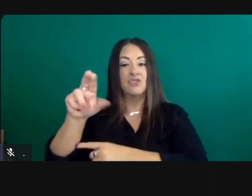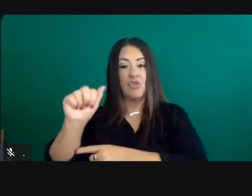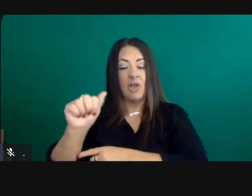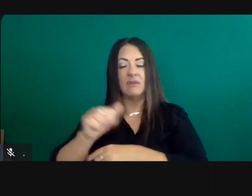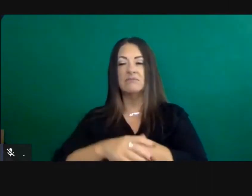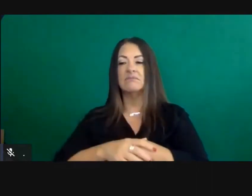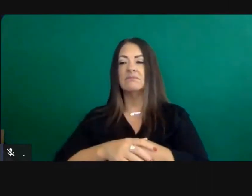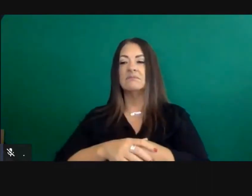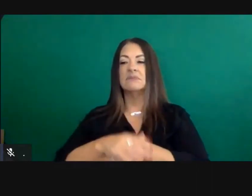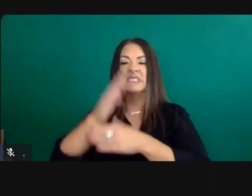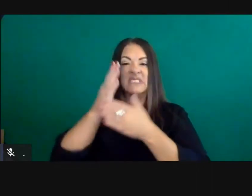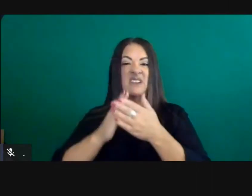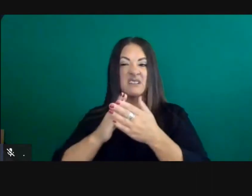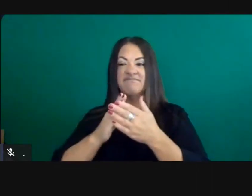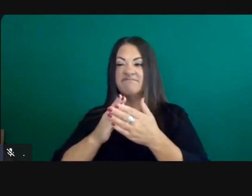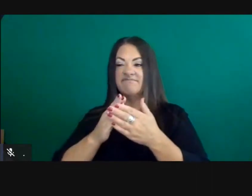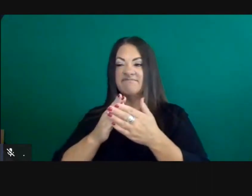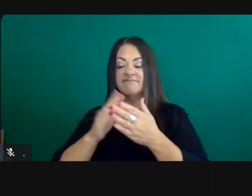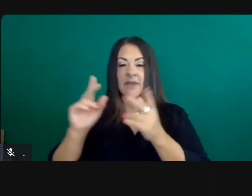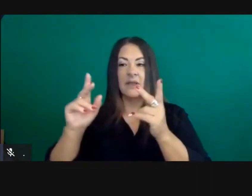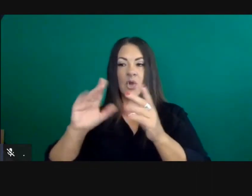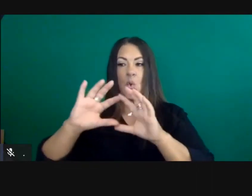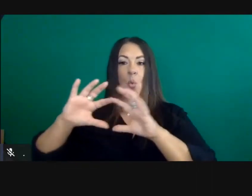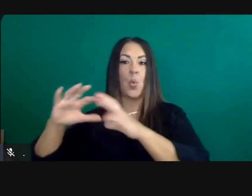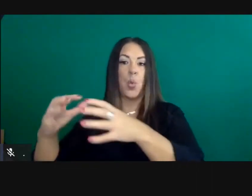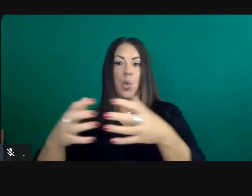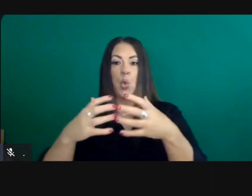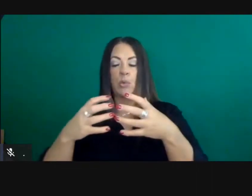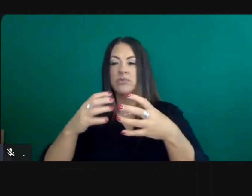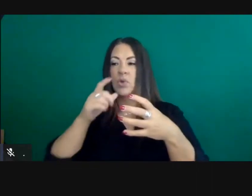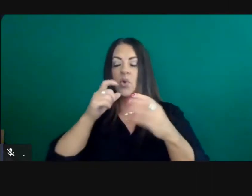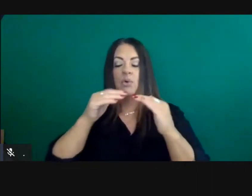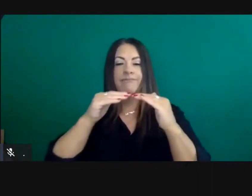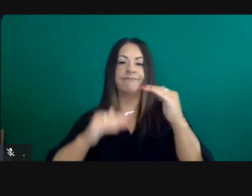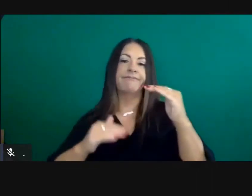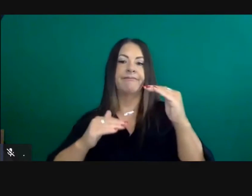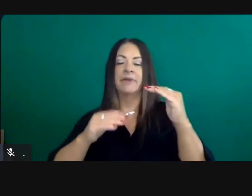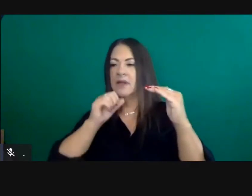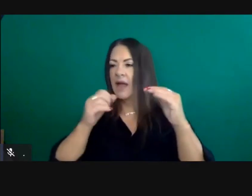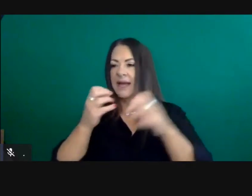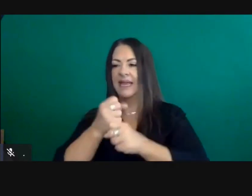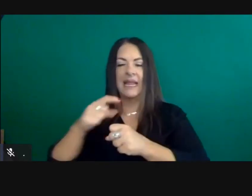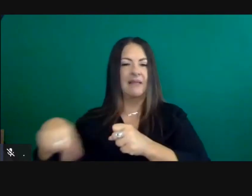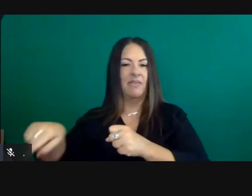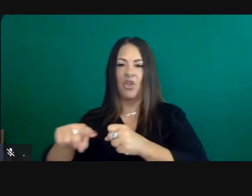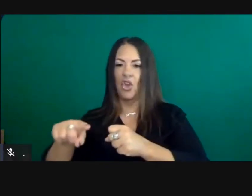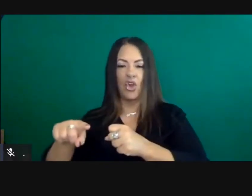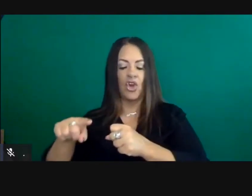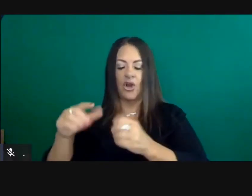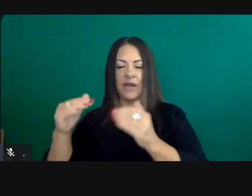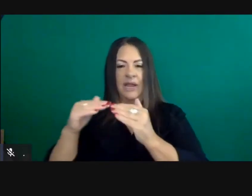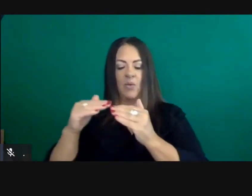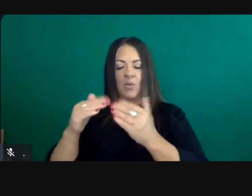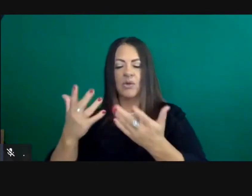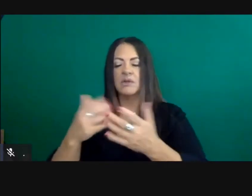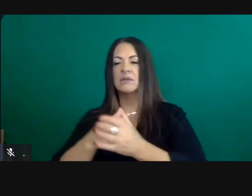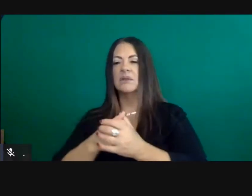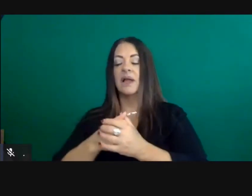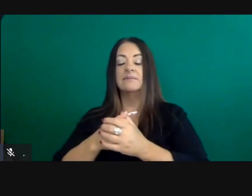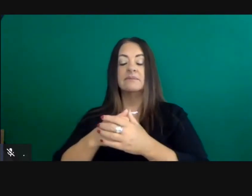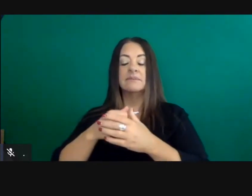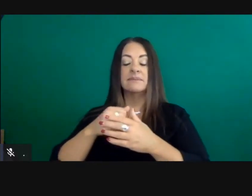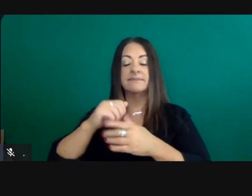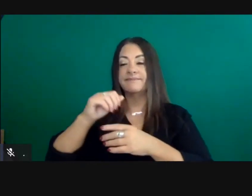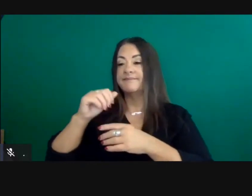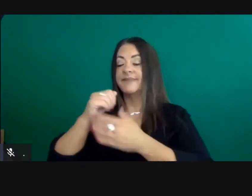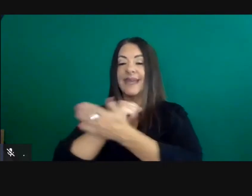have been disproportionately impacted. The tremendous effort, not just with state testing sites, but county-sponsored sites